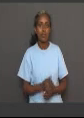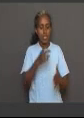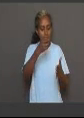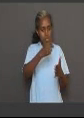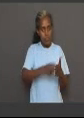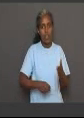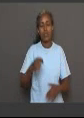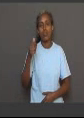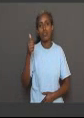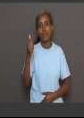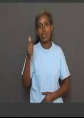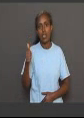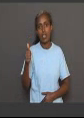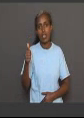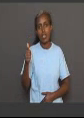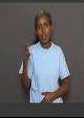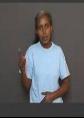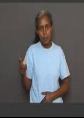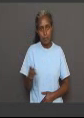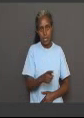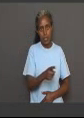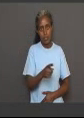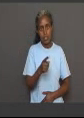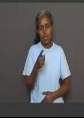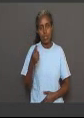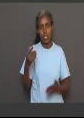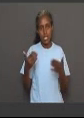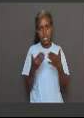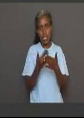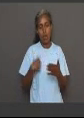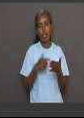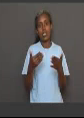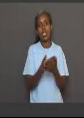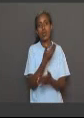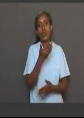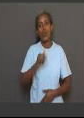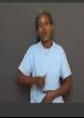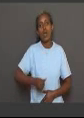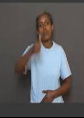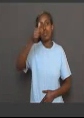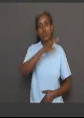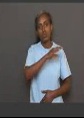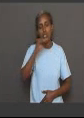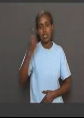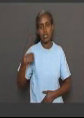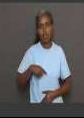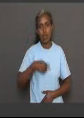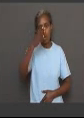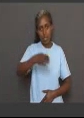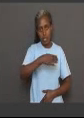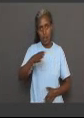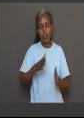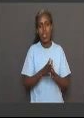of a becomes our new amplitude, and our graph expands